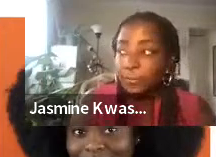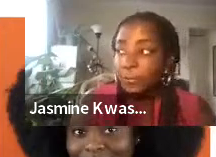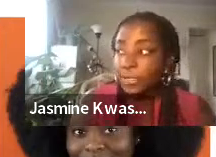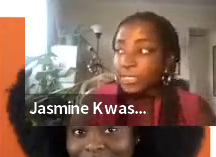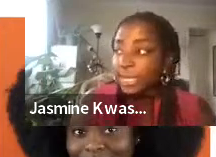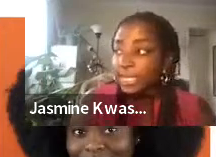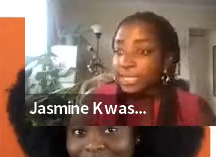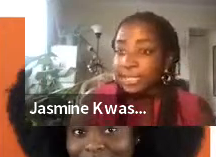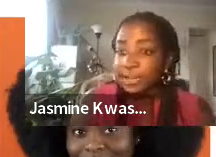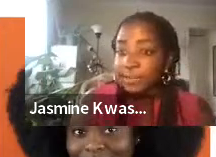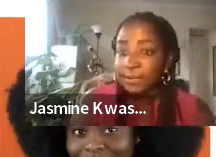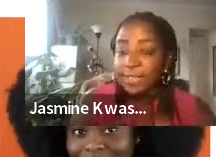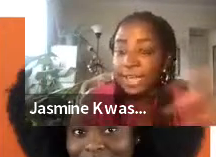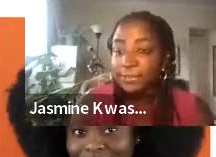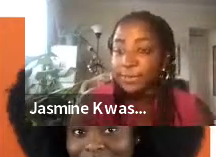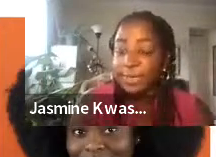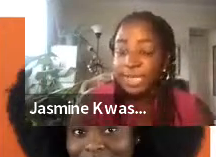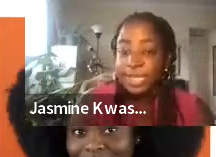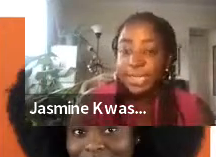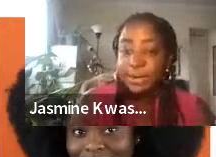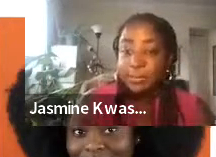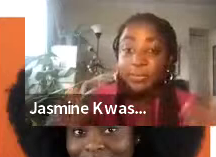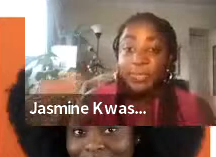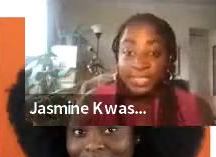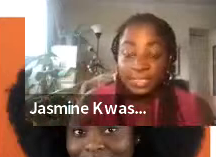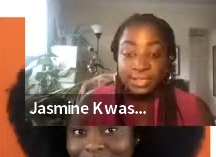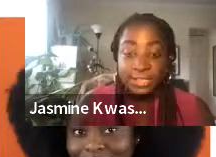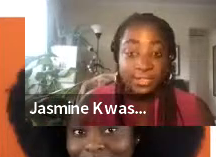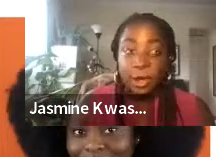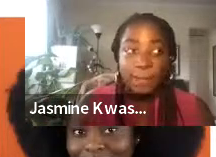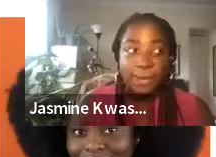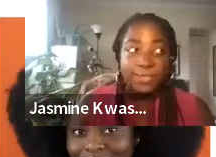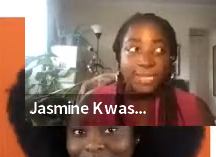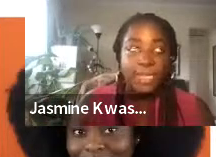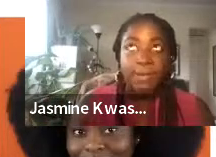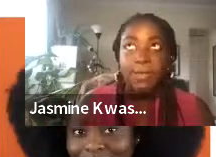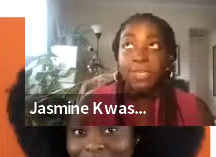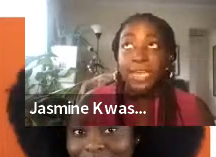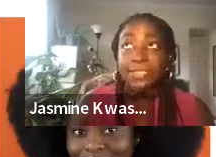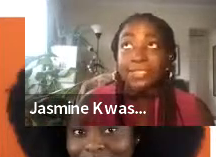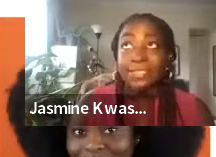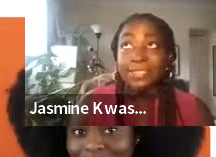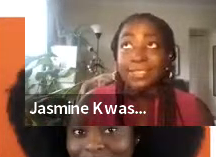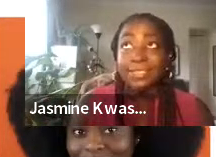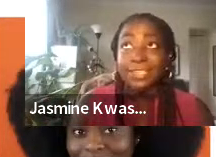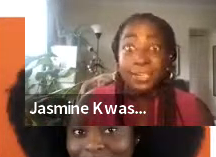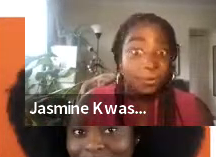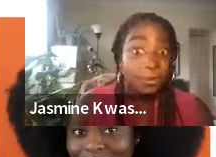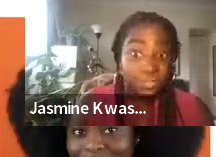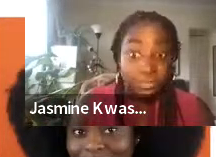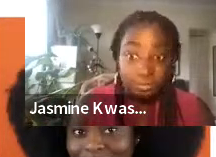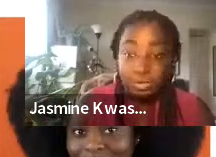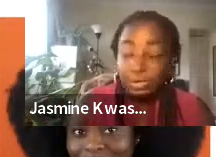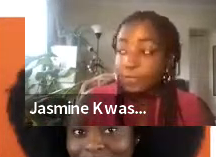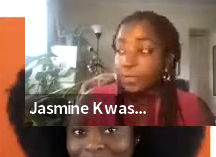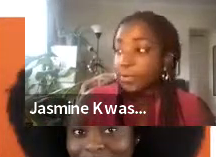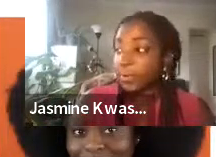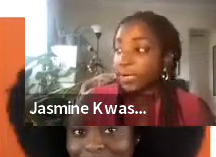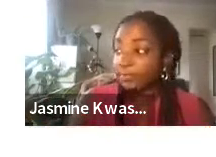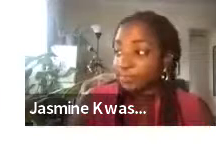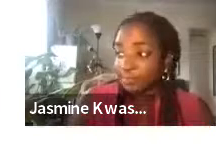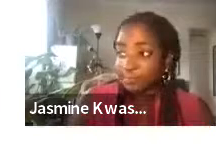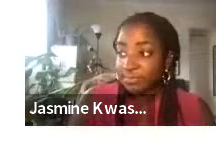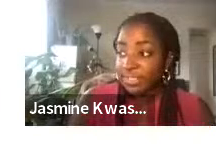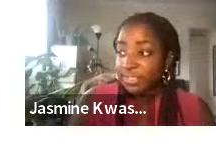put together a few quick slides that I'll fly through that are proving this. And these are all papers that came out in the last year or two for the